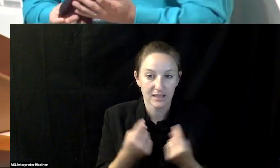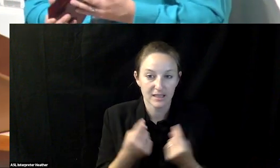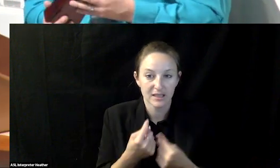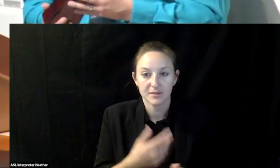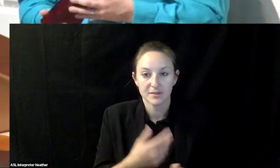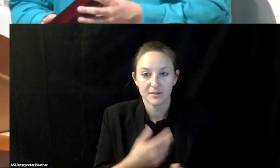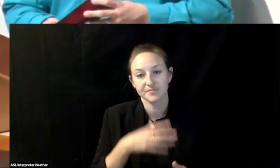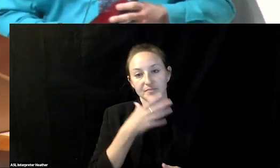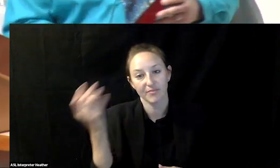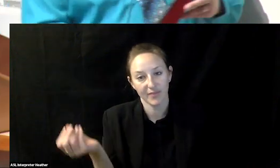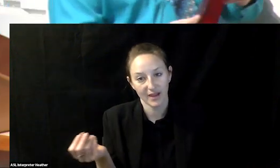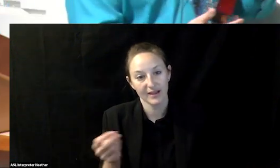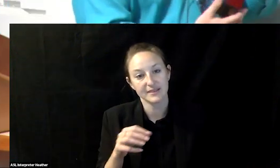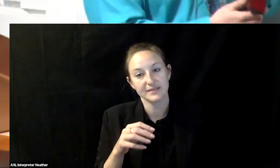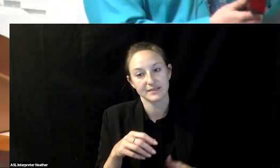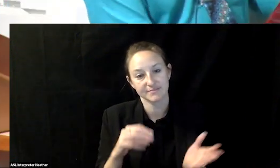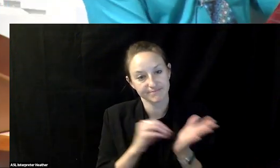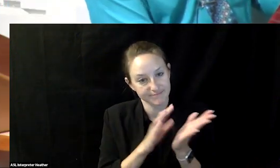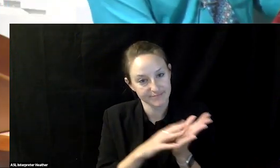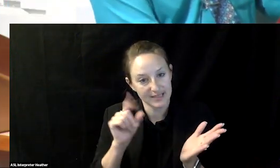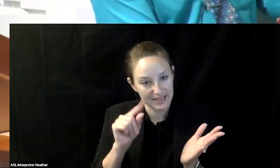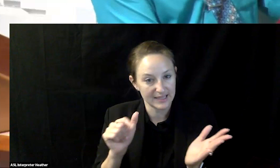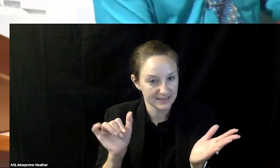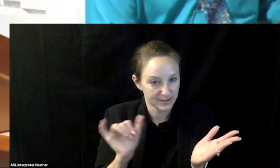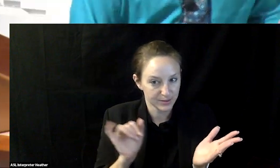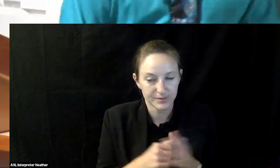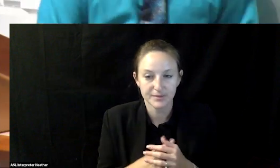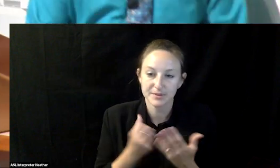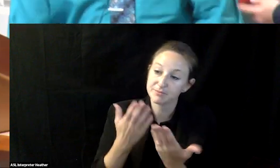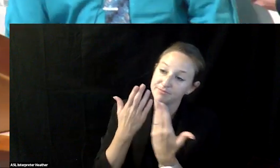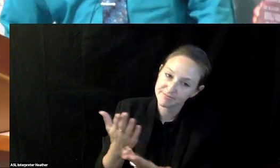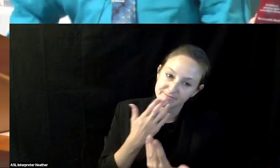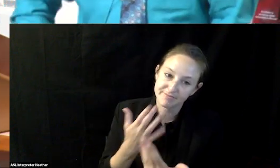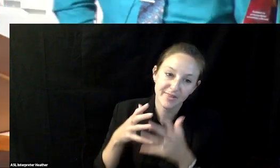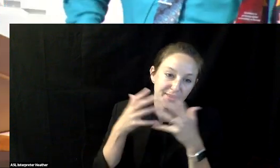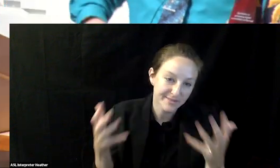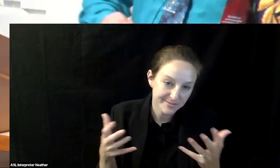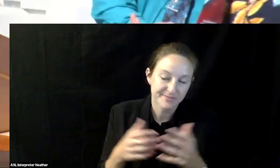May 18th, 2023. So well earned. Congratulations. Yes.